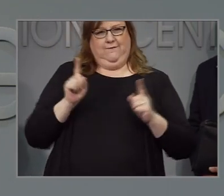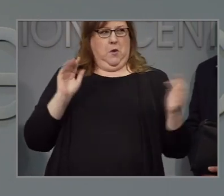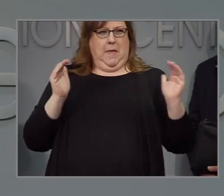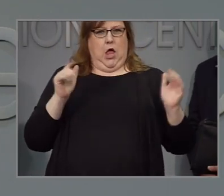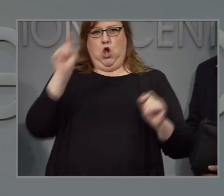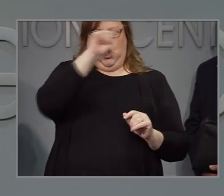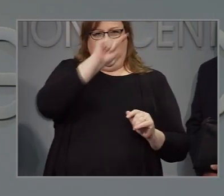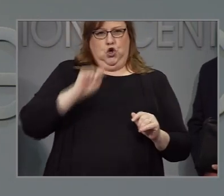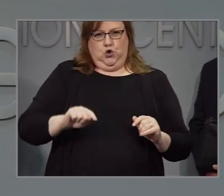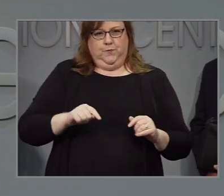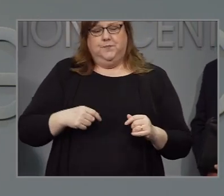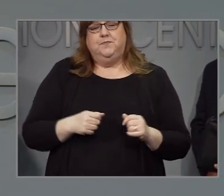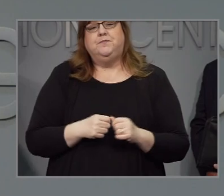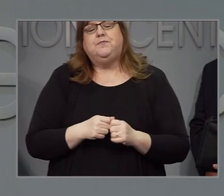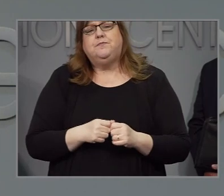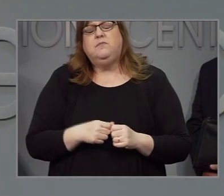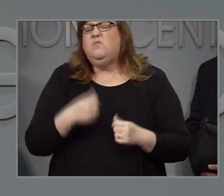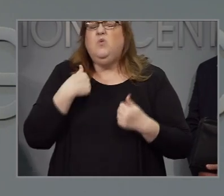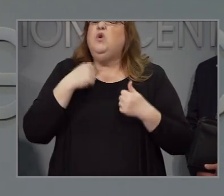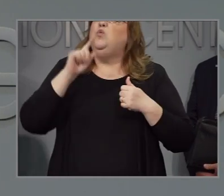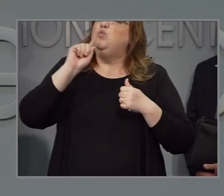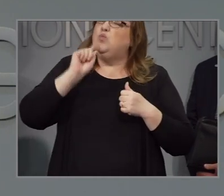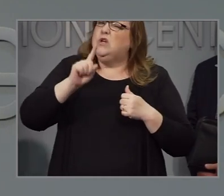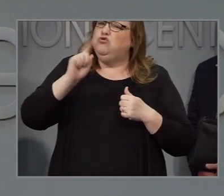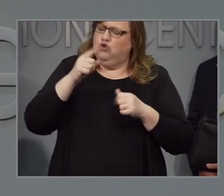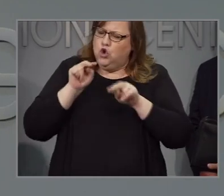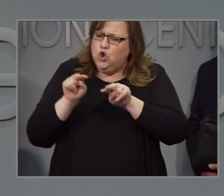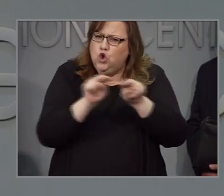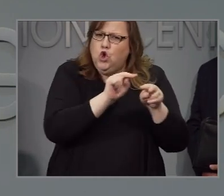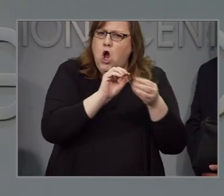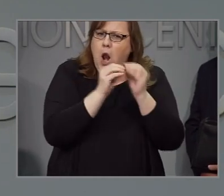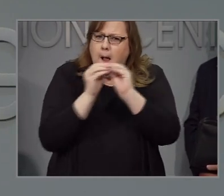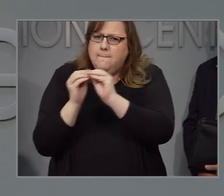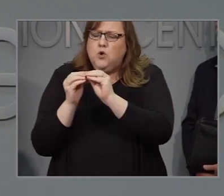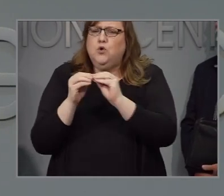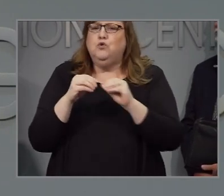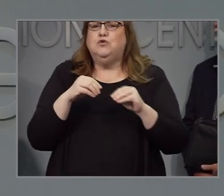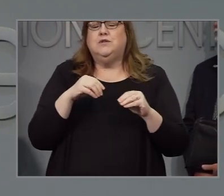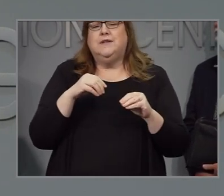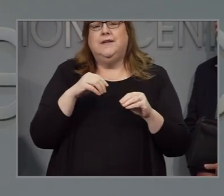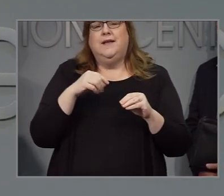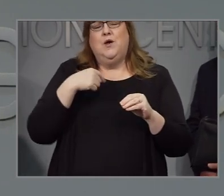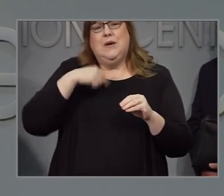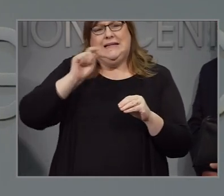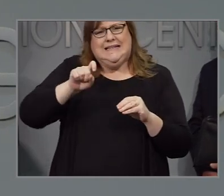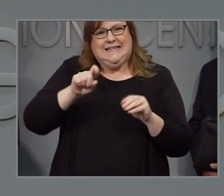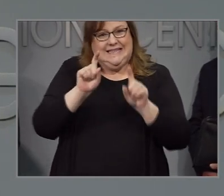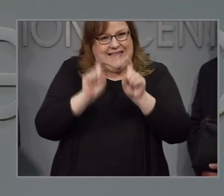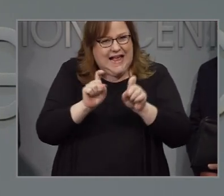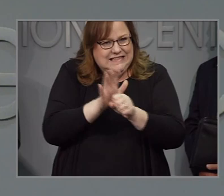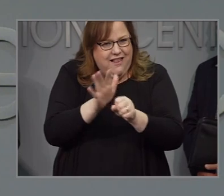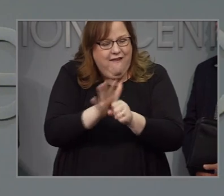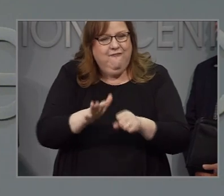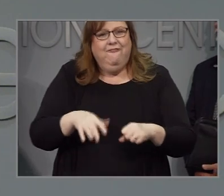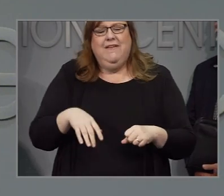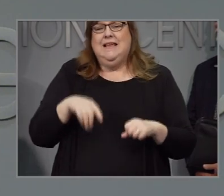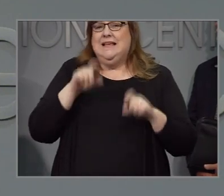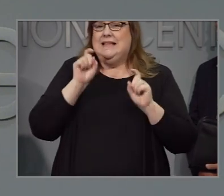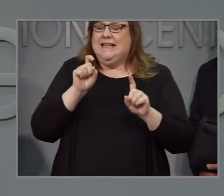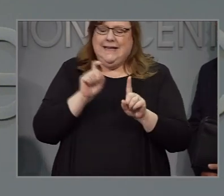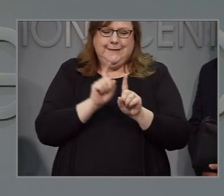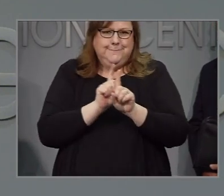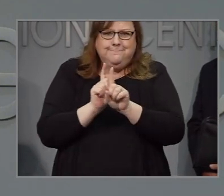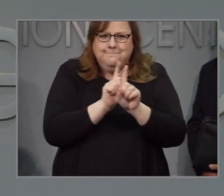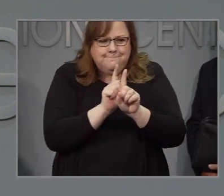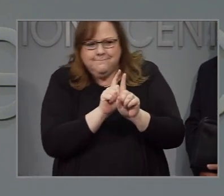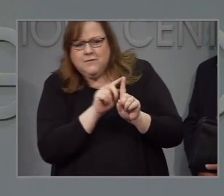the trends evolve. That's why we laid out that framework around the needing the testing capacity, needing the tracing ability, and